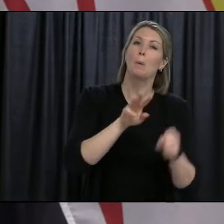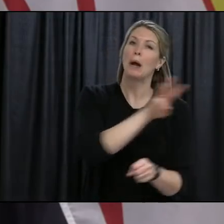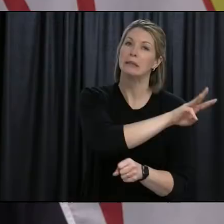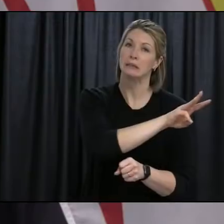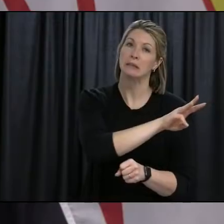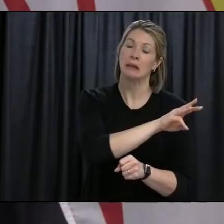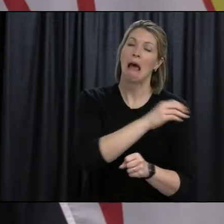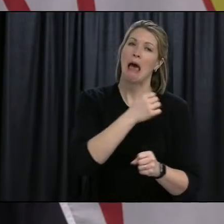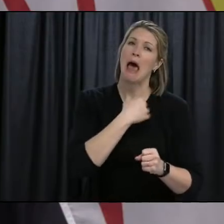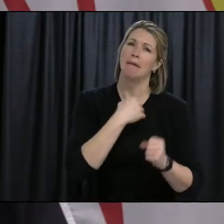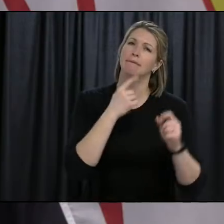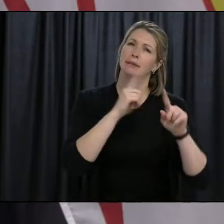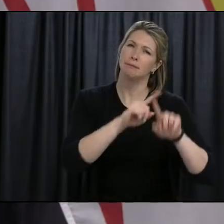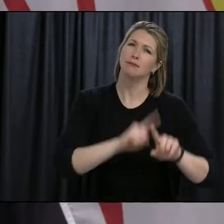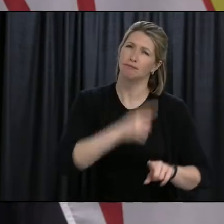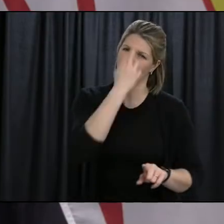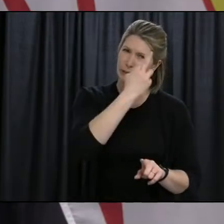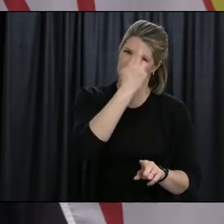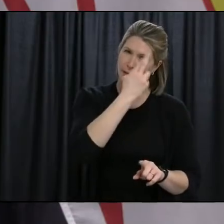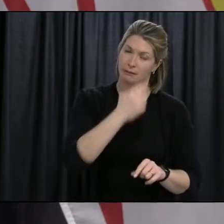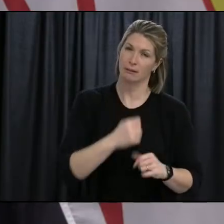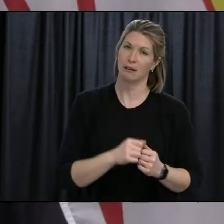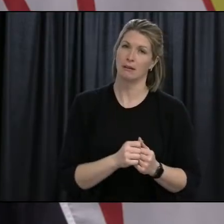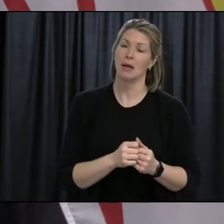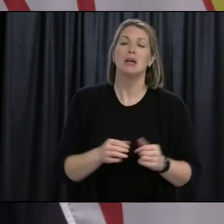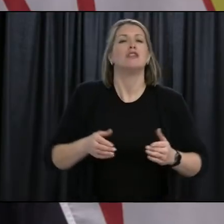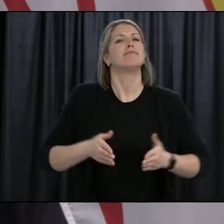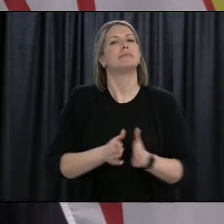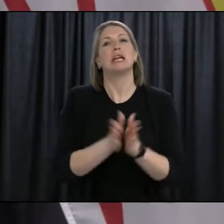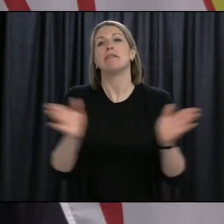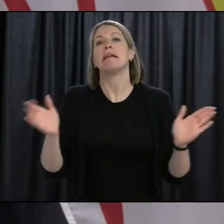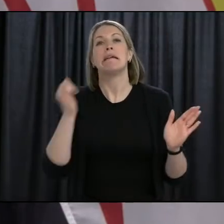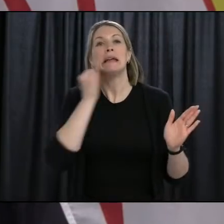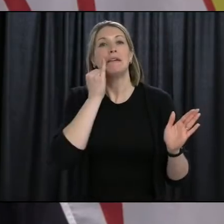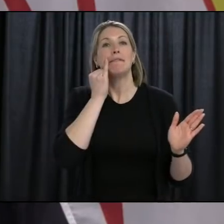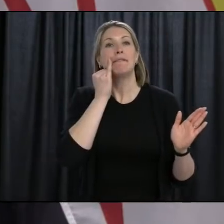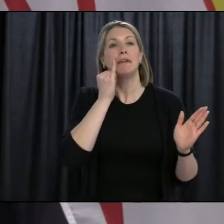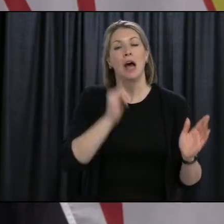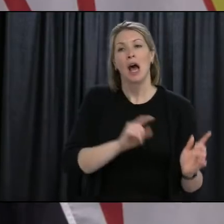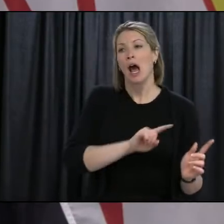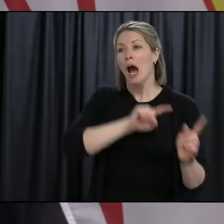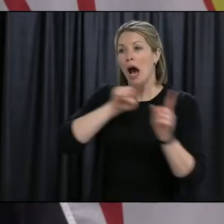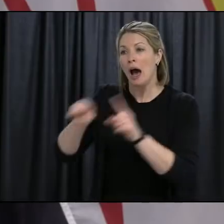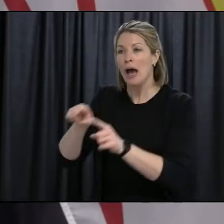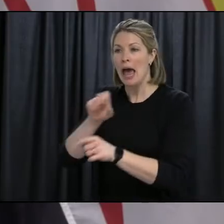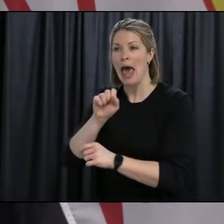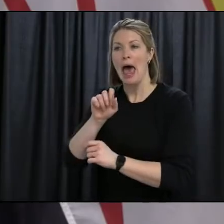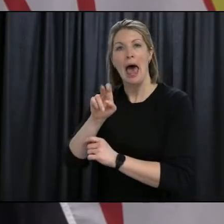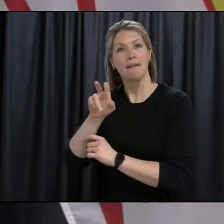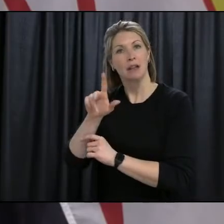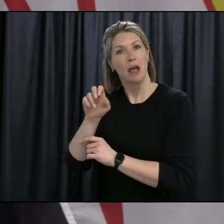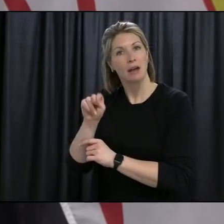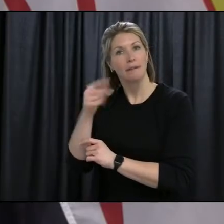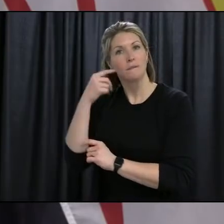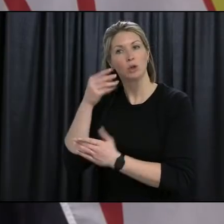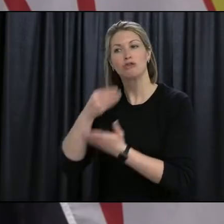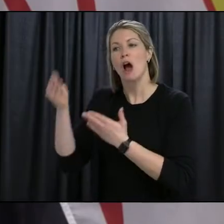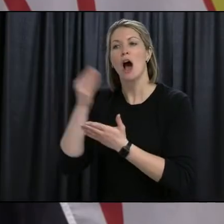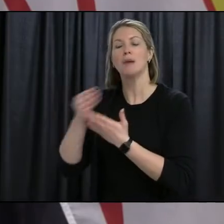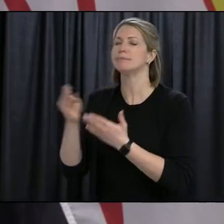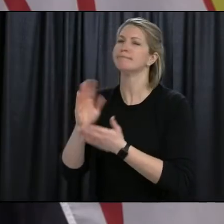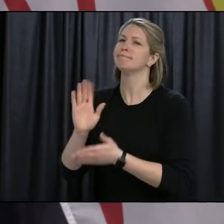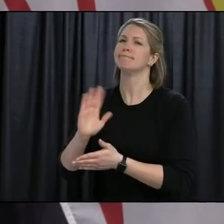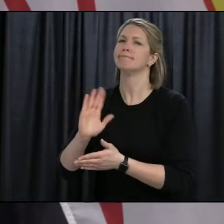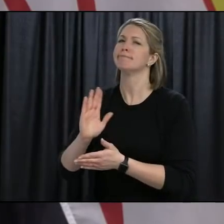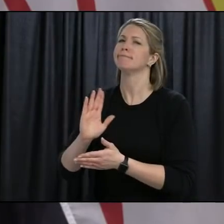people need to come in. But by and large, I think if people are coming in to shop for non-essential reasons, or if they can get what they're looking